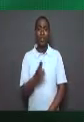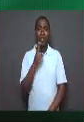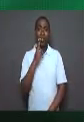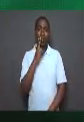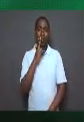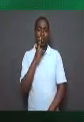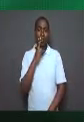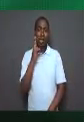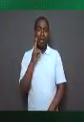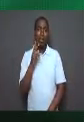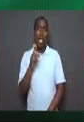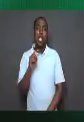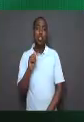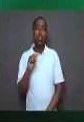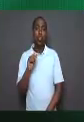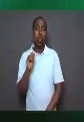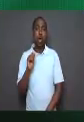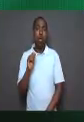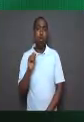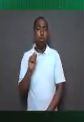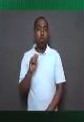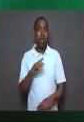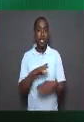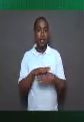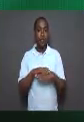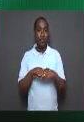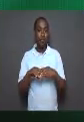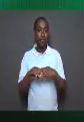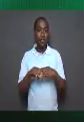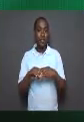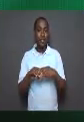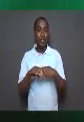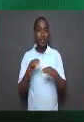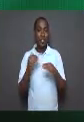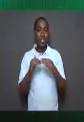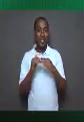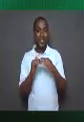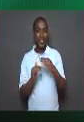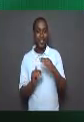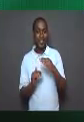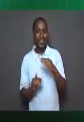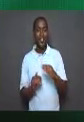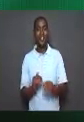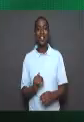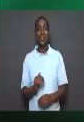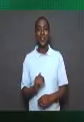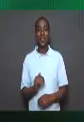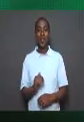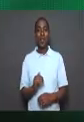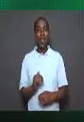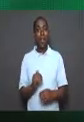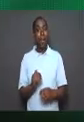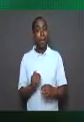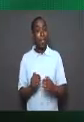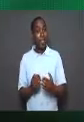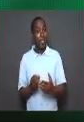Cigarettes and tobacco products cost money. If part of the family income